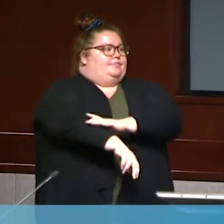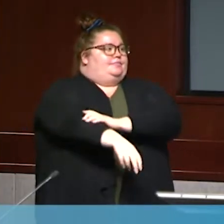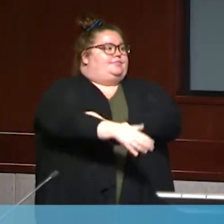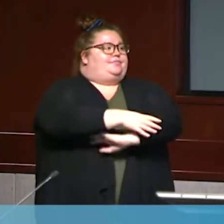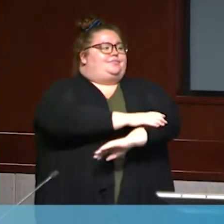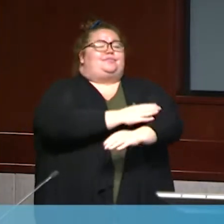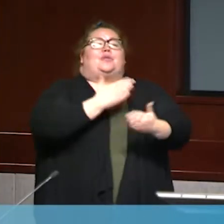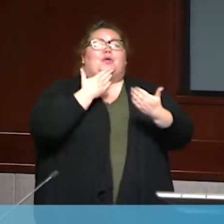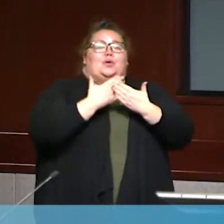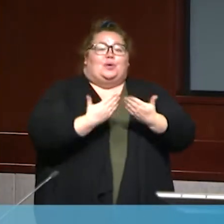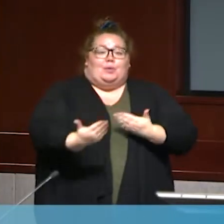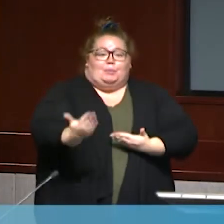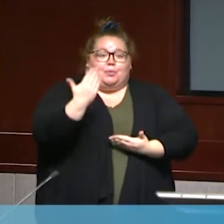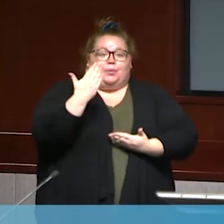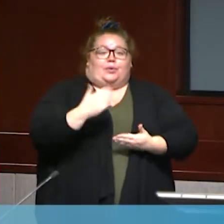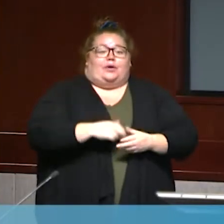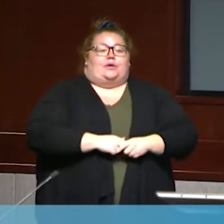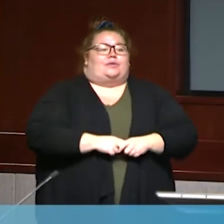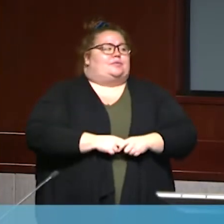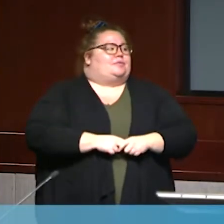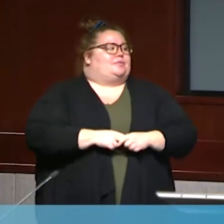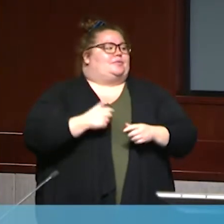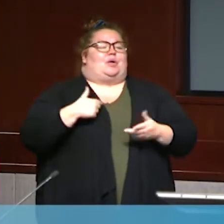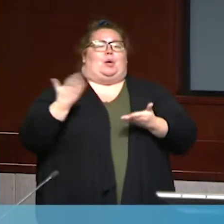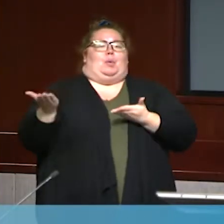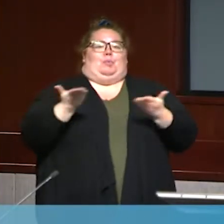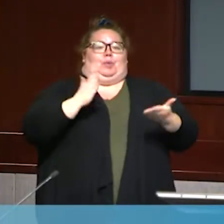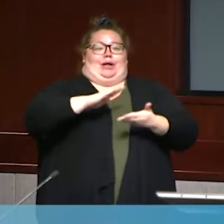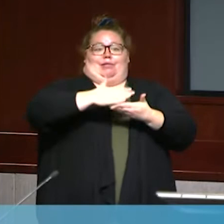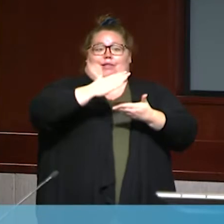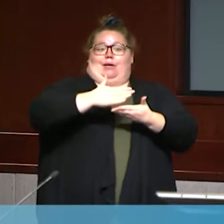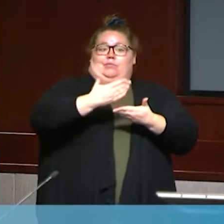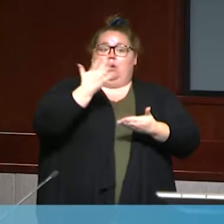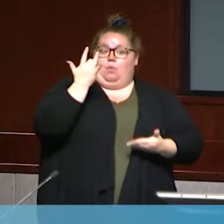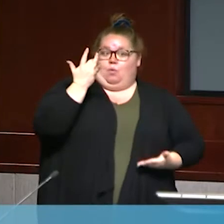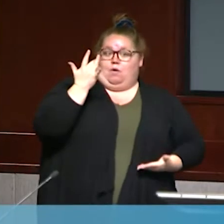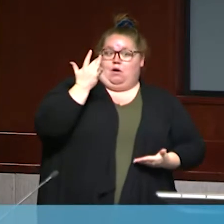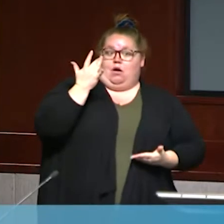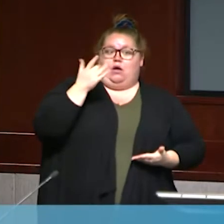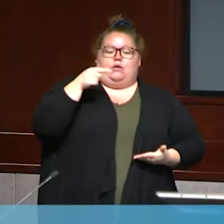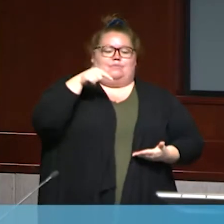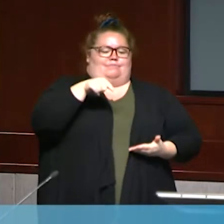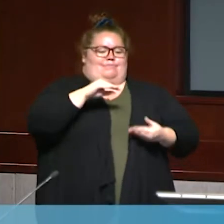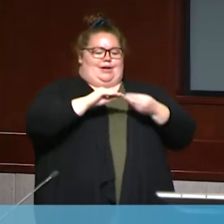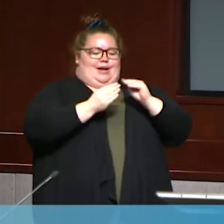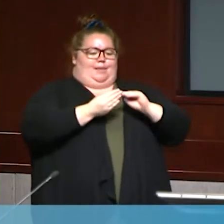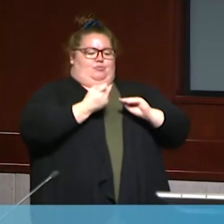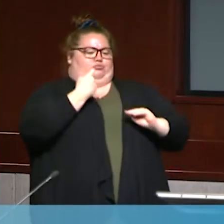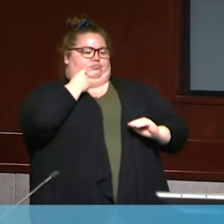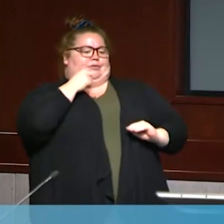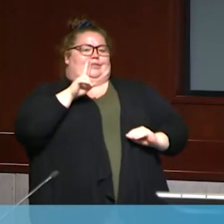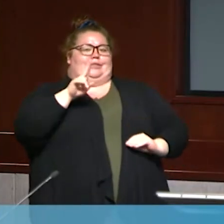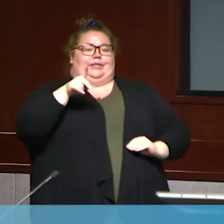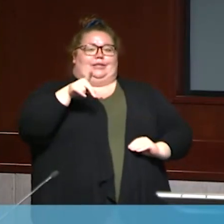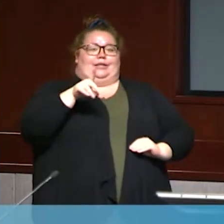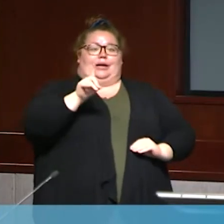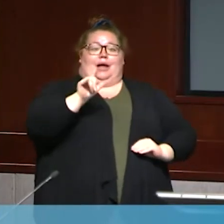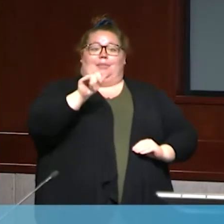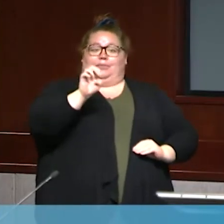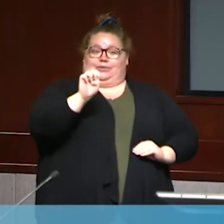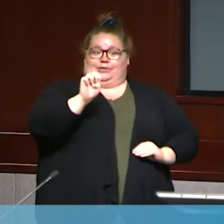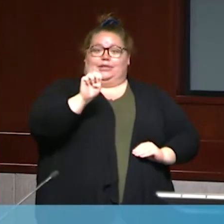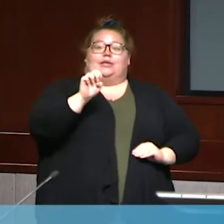Good morning. And I'm bringing my laptop up front because the numbers have just been updated on the state's